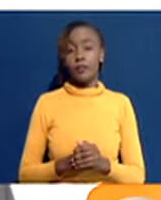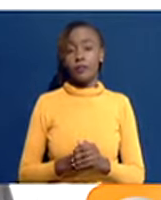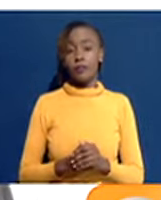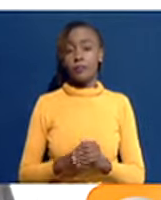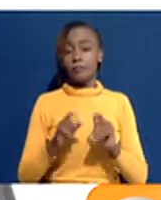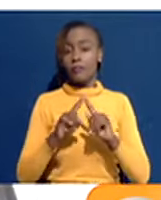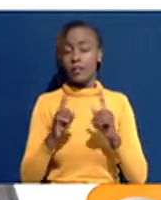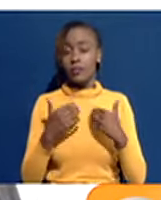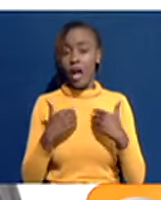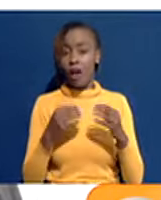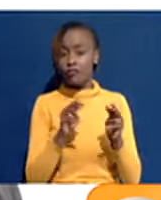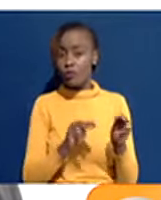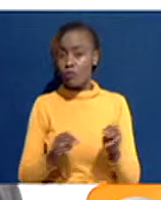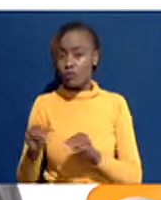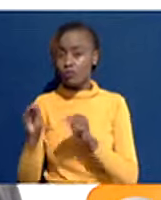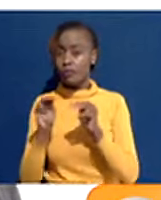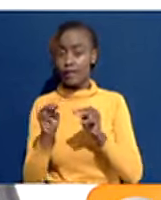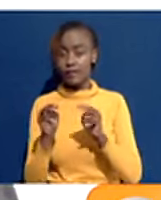of movements,